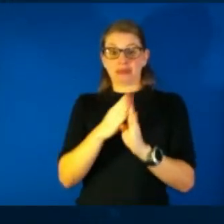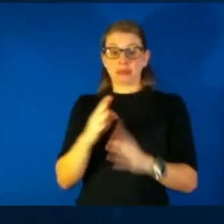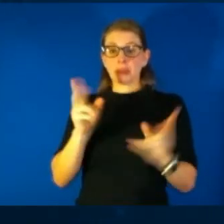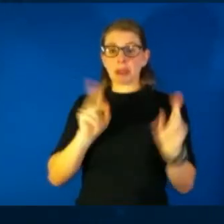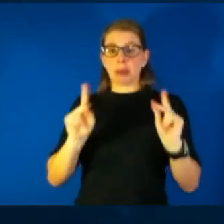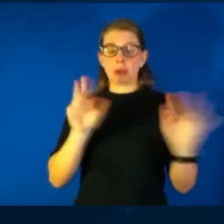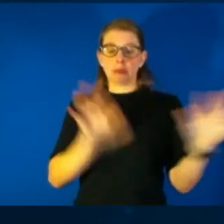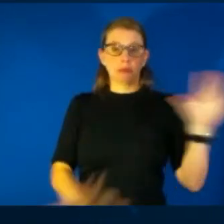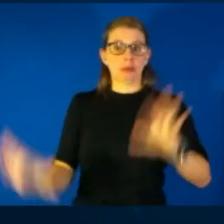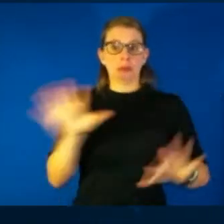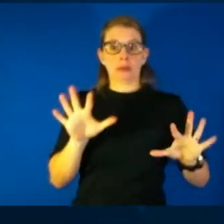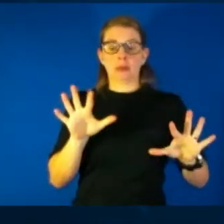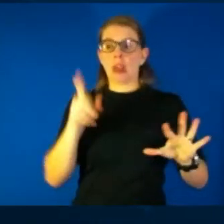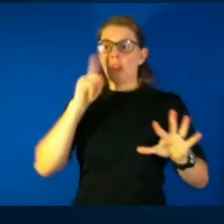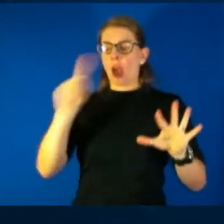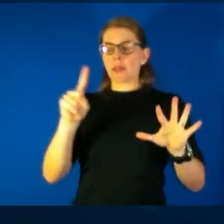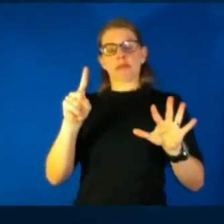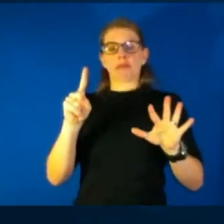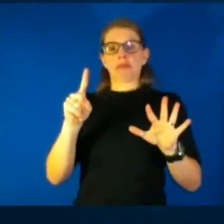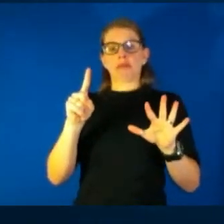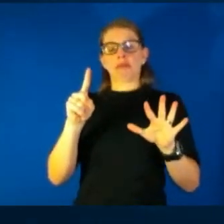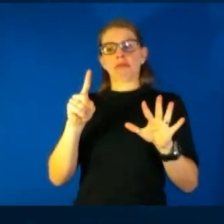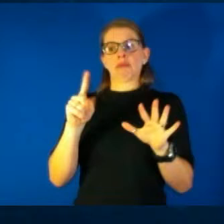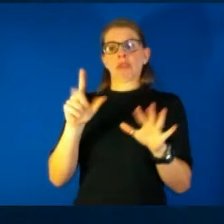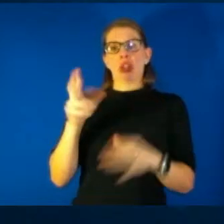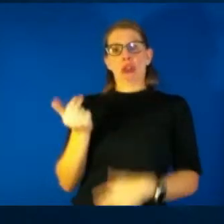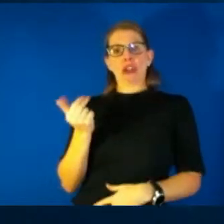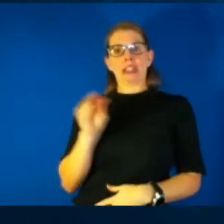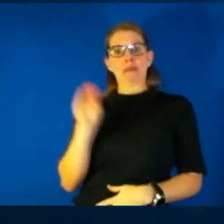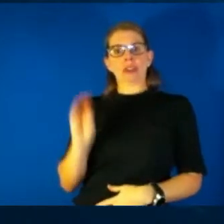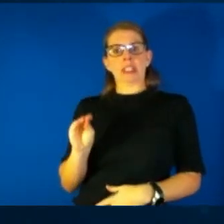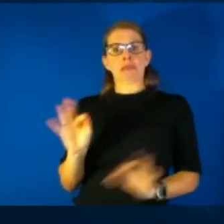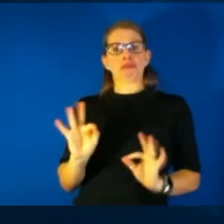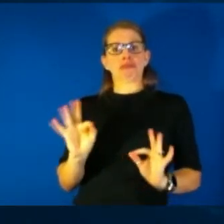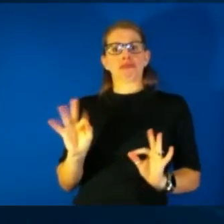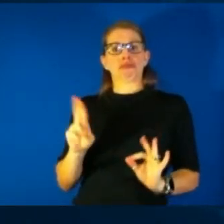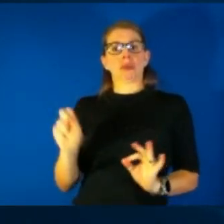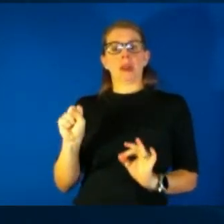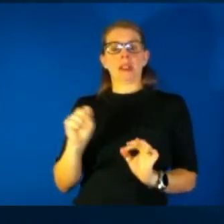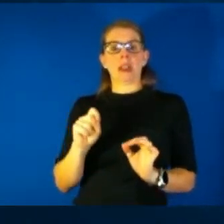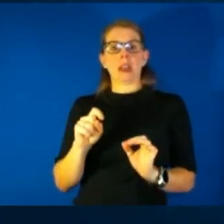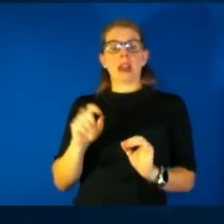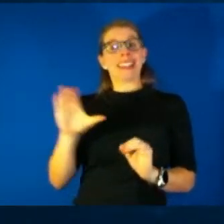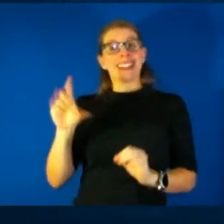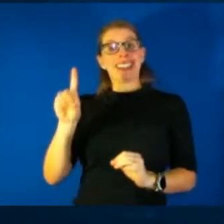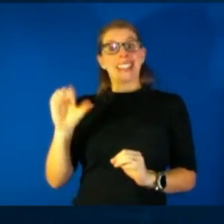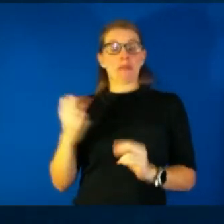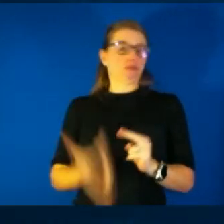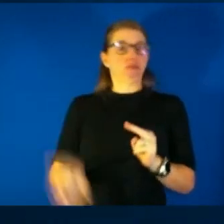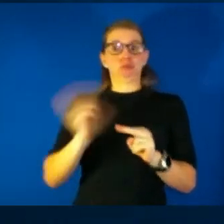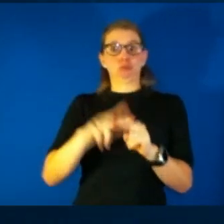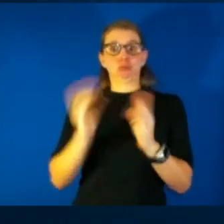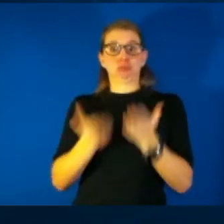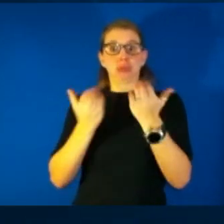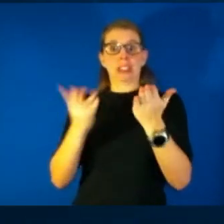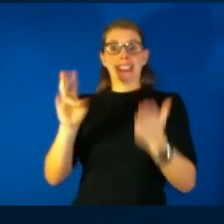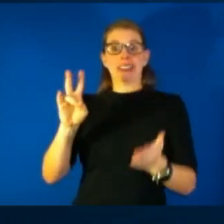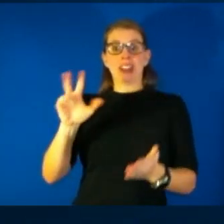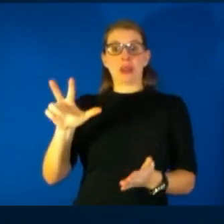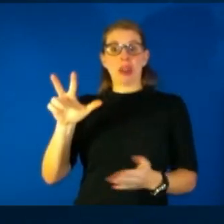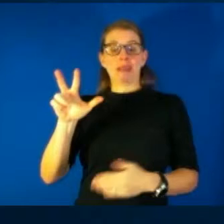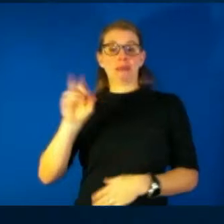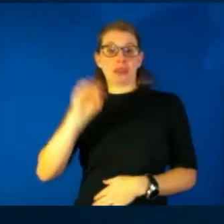guard, because we thought we were around, a small 13% in the U.S., and suddenly the CDC is now estimating it's 73%. So if it